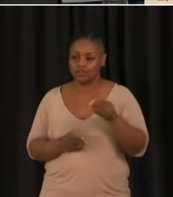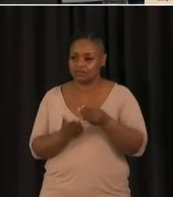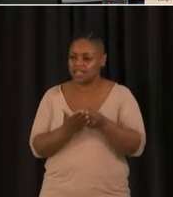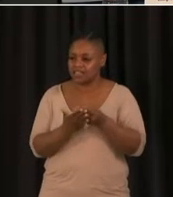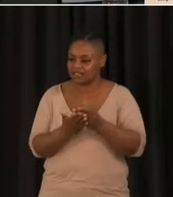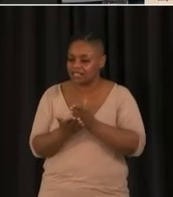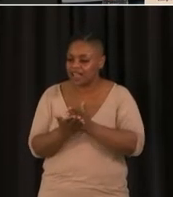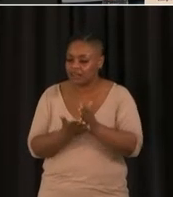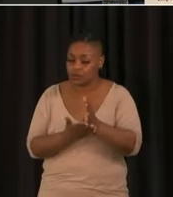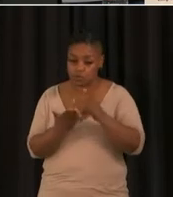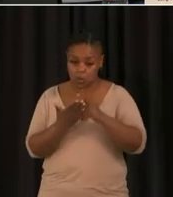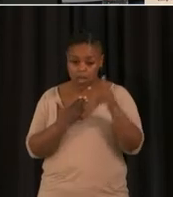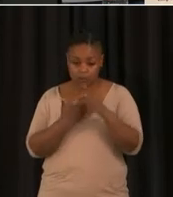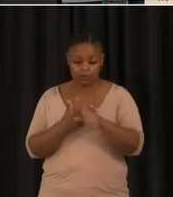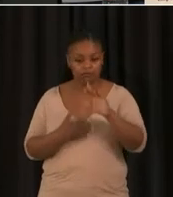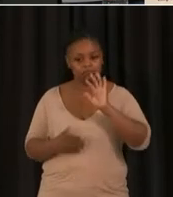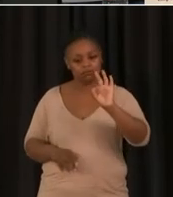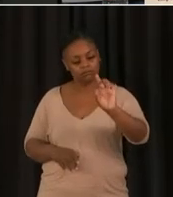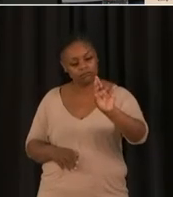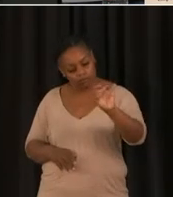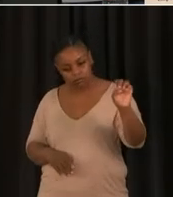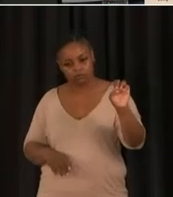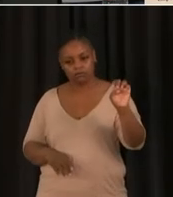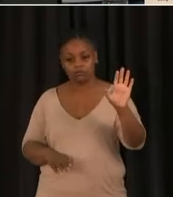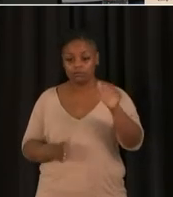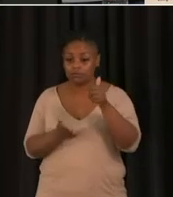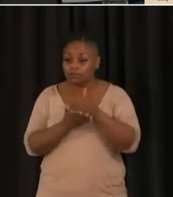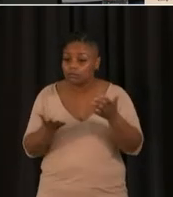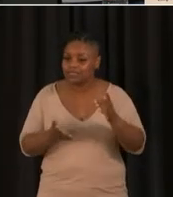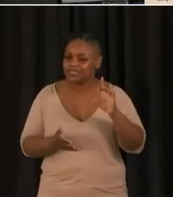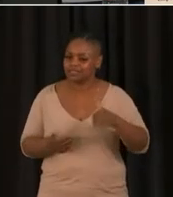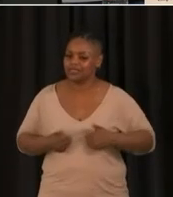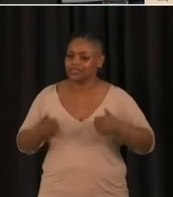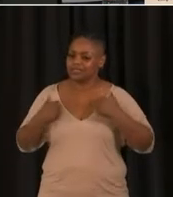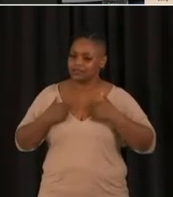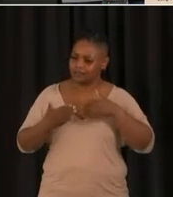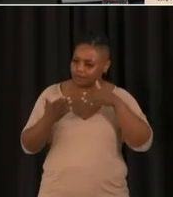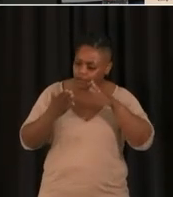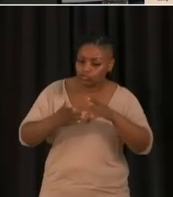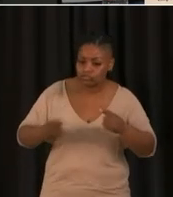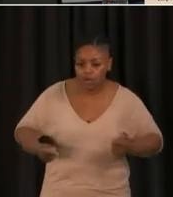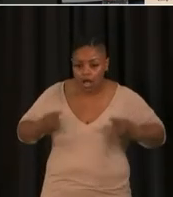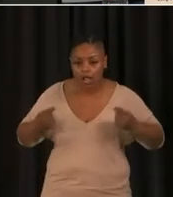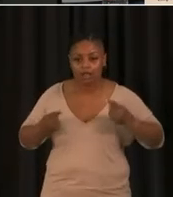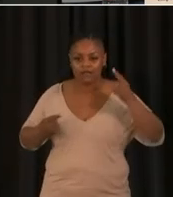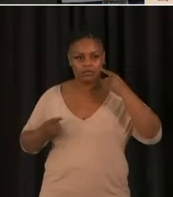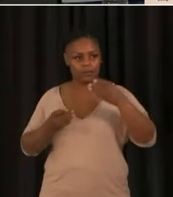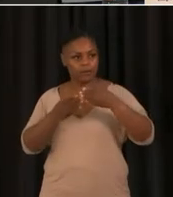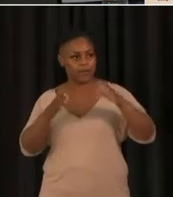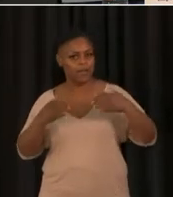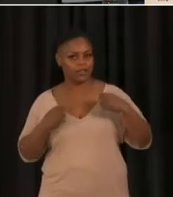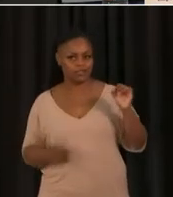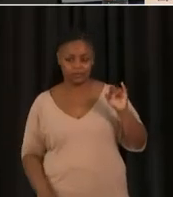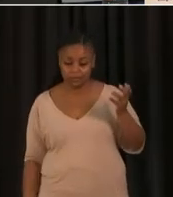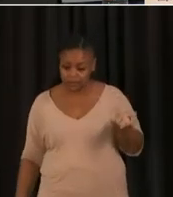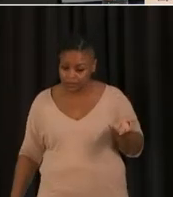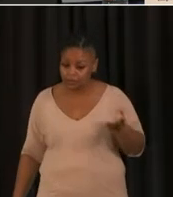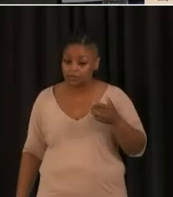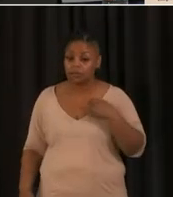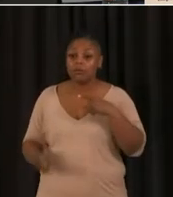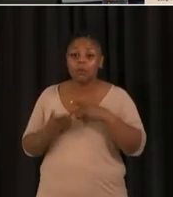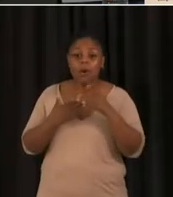effort, it is Save for the Unexpected. There's a number of themes for each day, and you can find out more about this information if